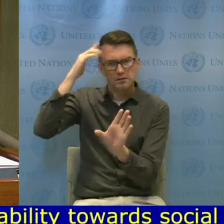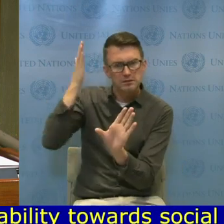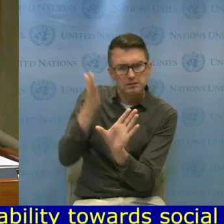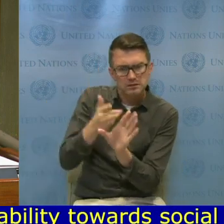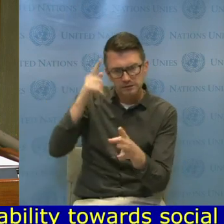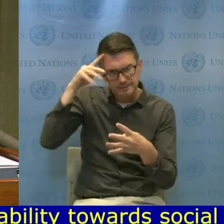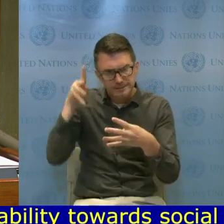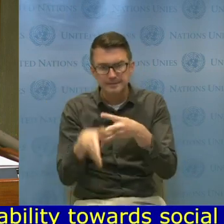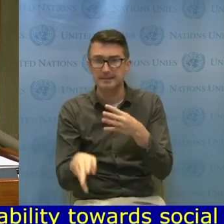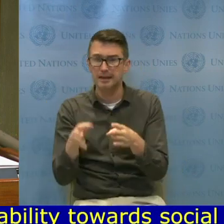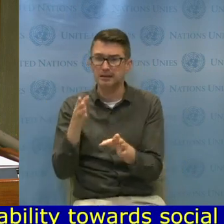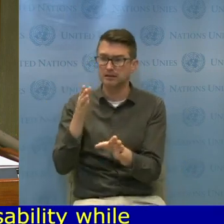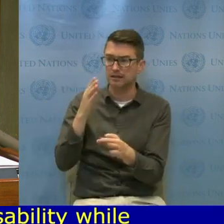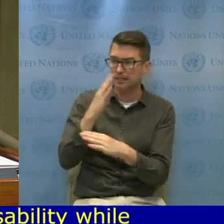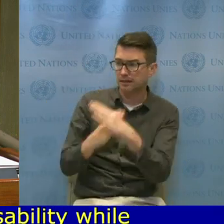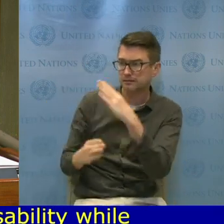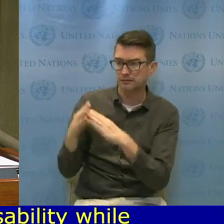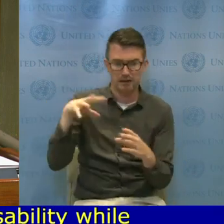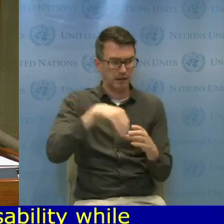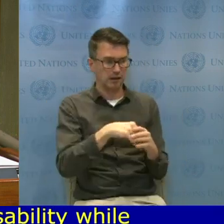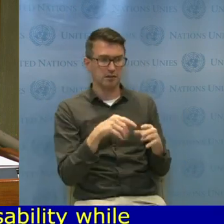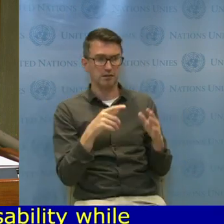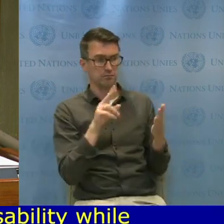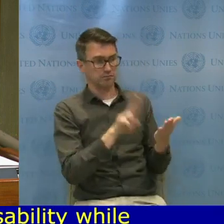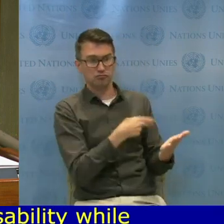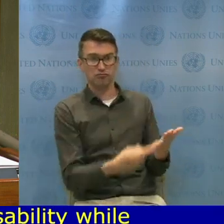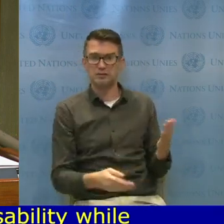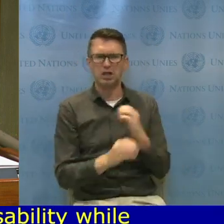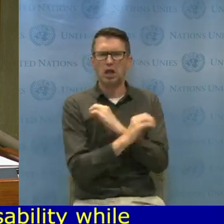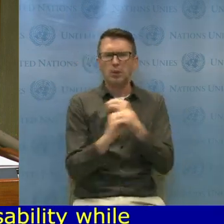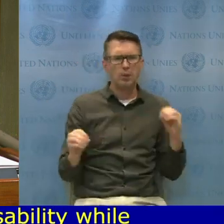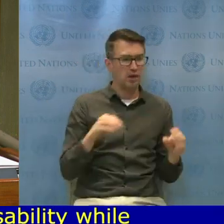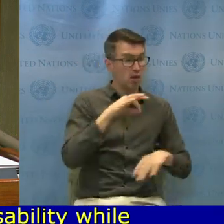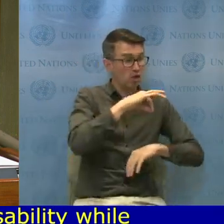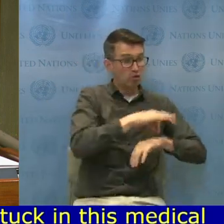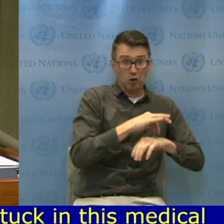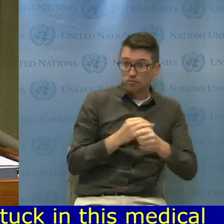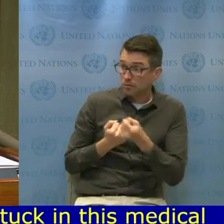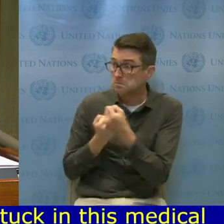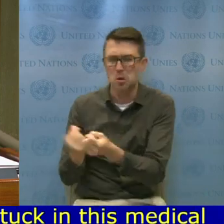It's time to change that. Thank you very much.